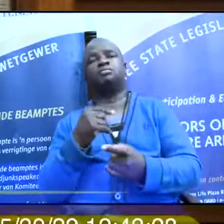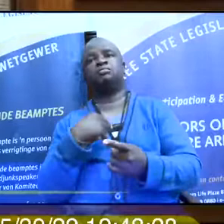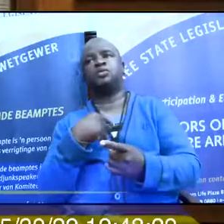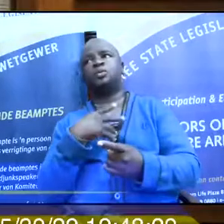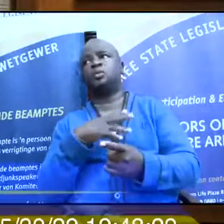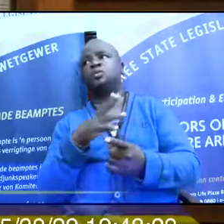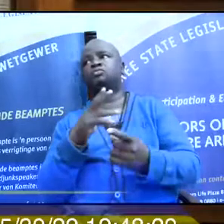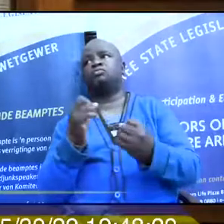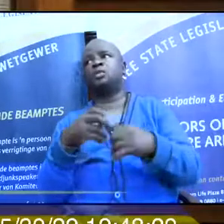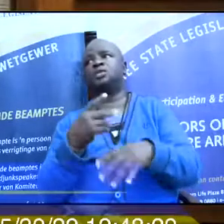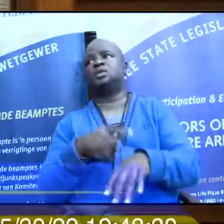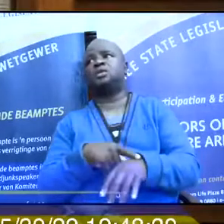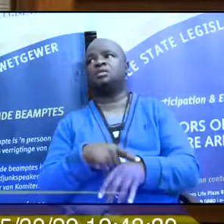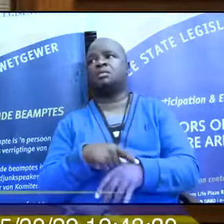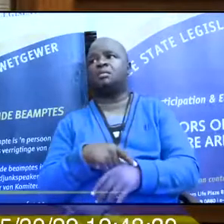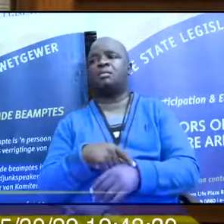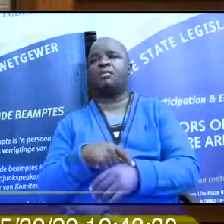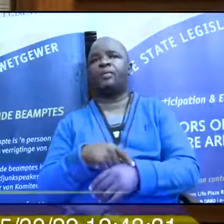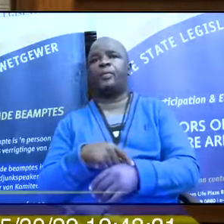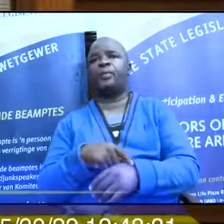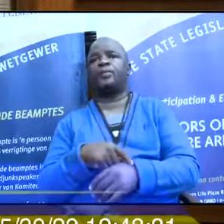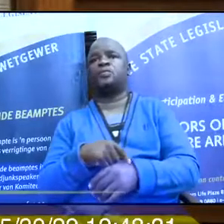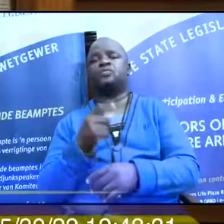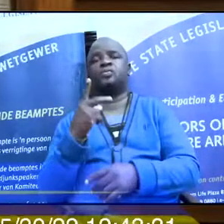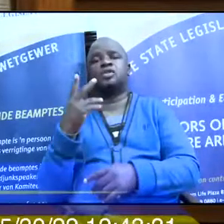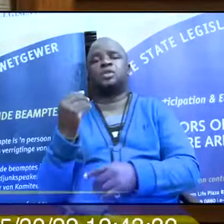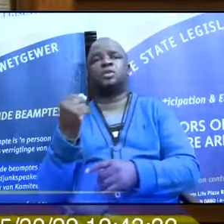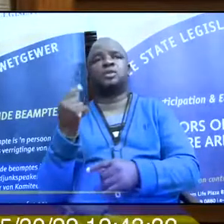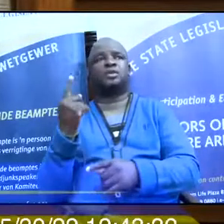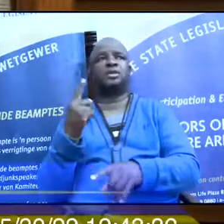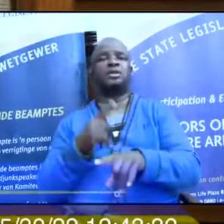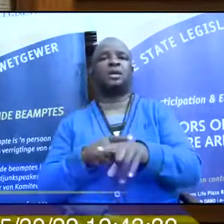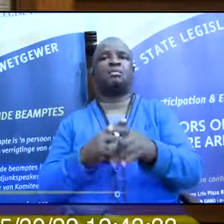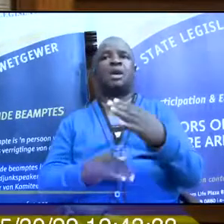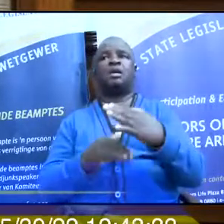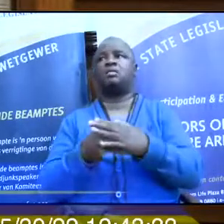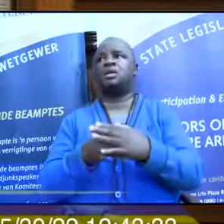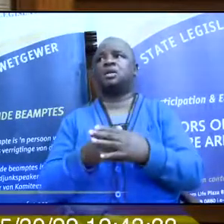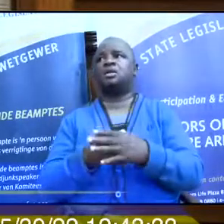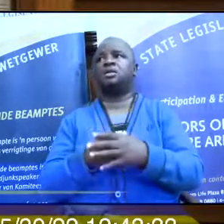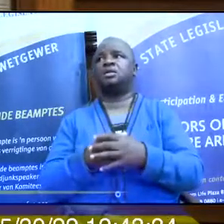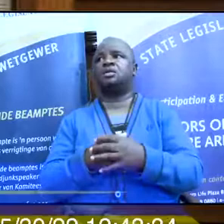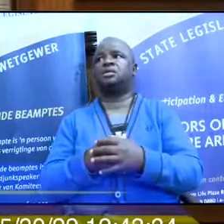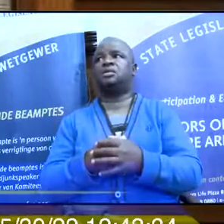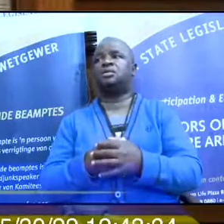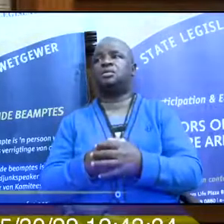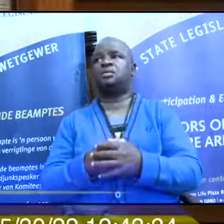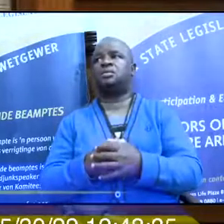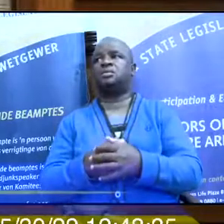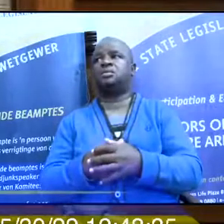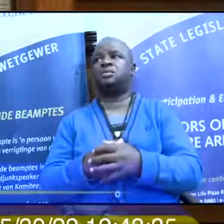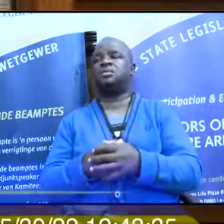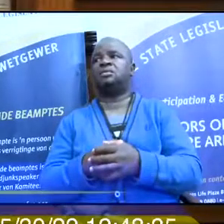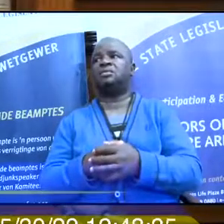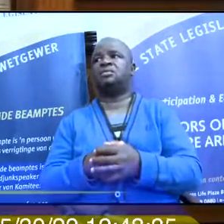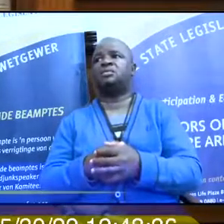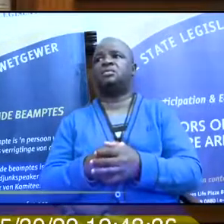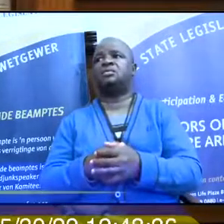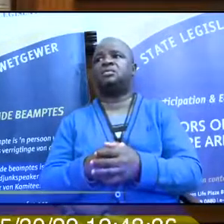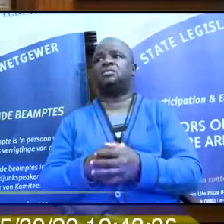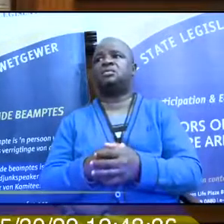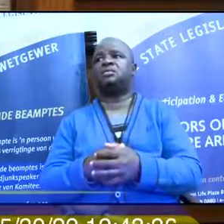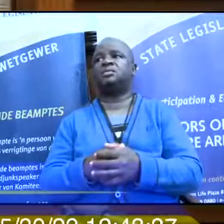that our our time is limited here in so far as we are were given